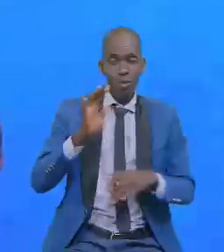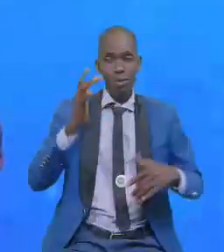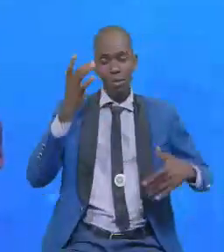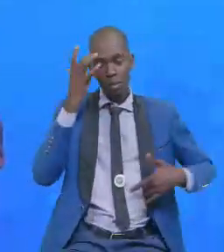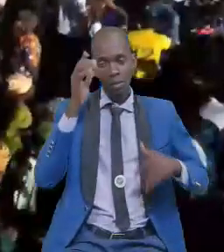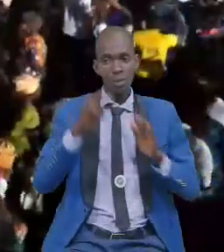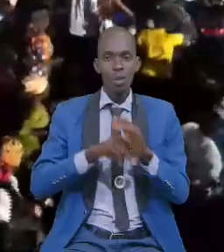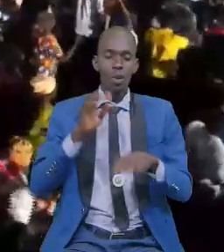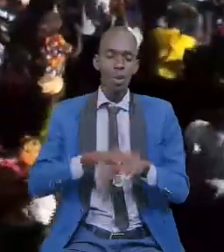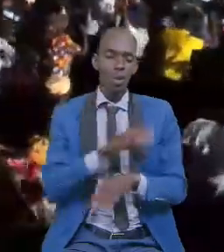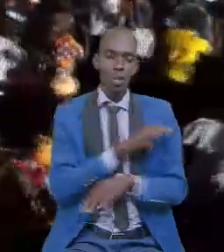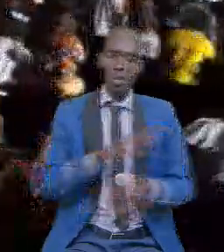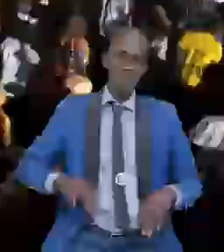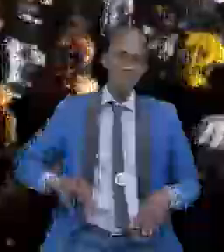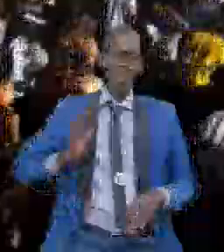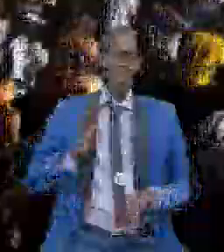healer.